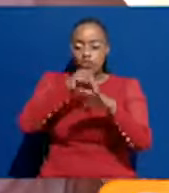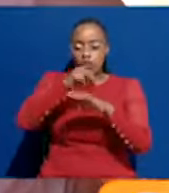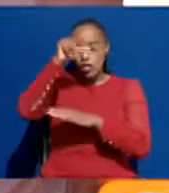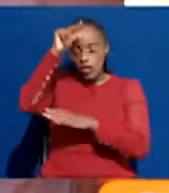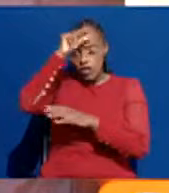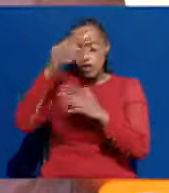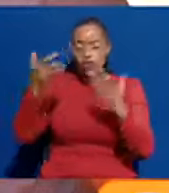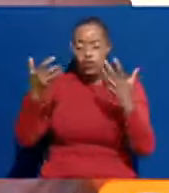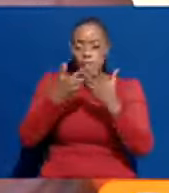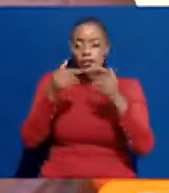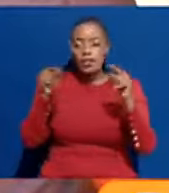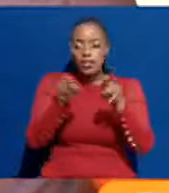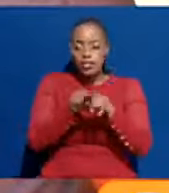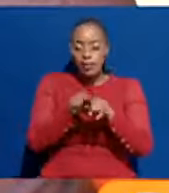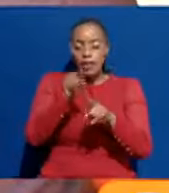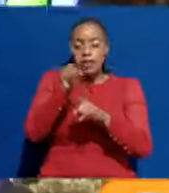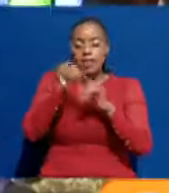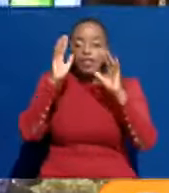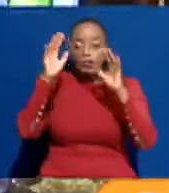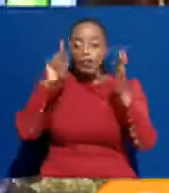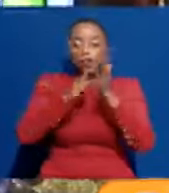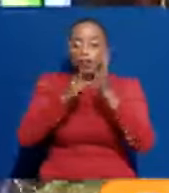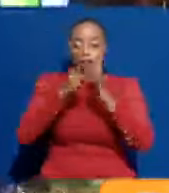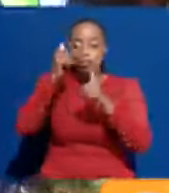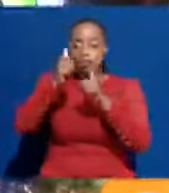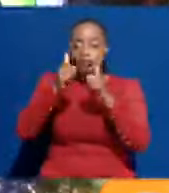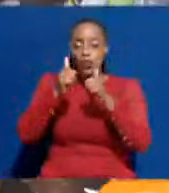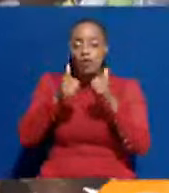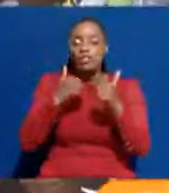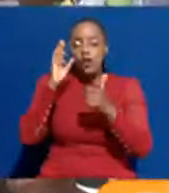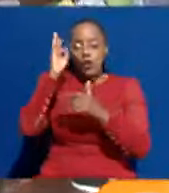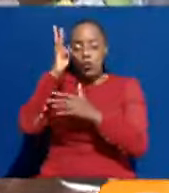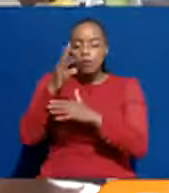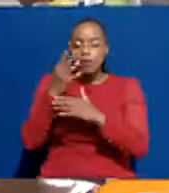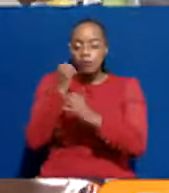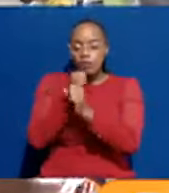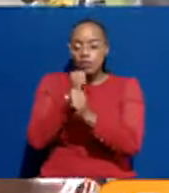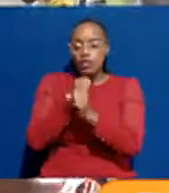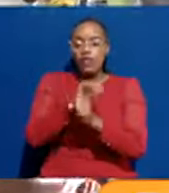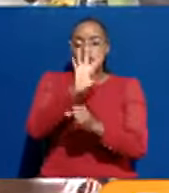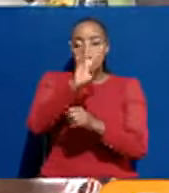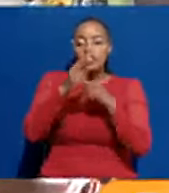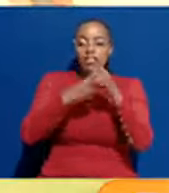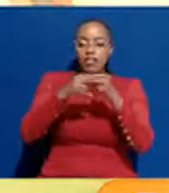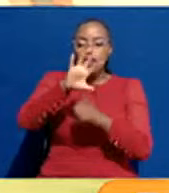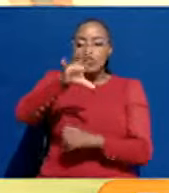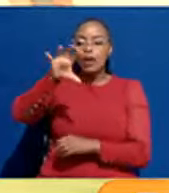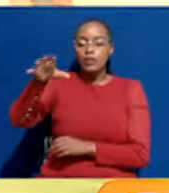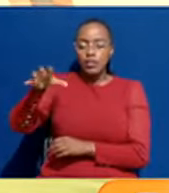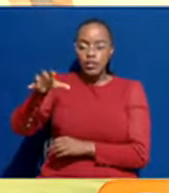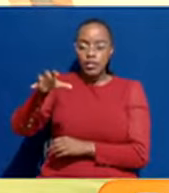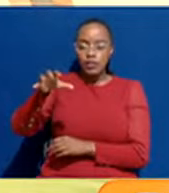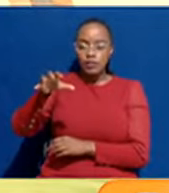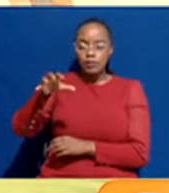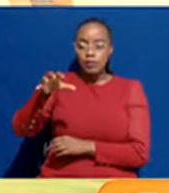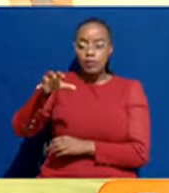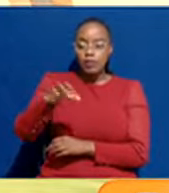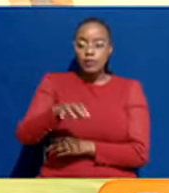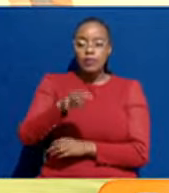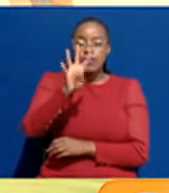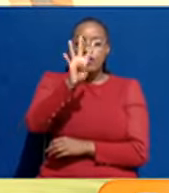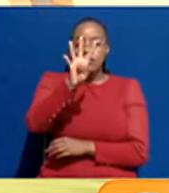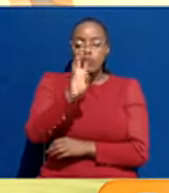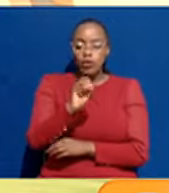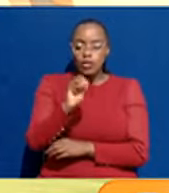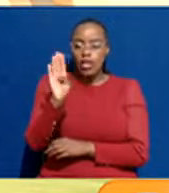to match the same in the grant project that is set to be replicated across all 47 counties. Bilioni